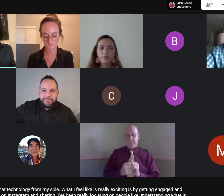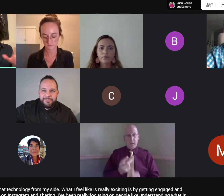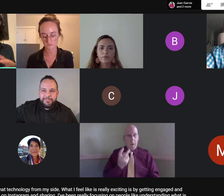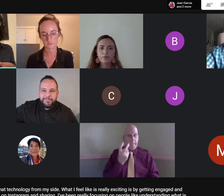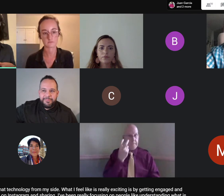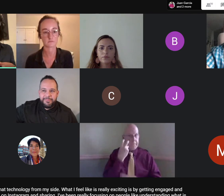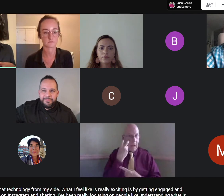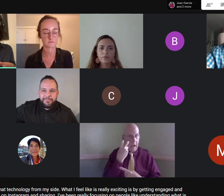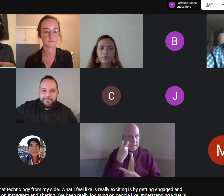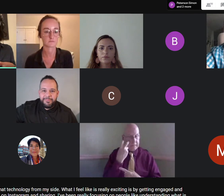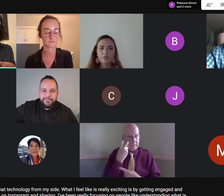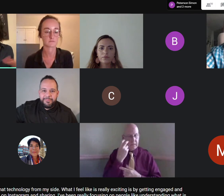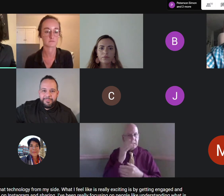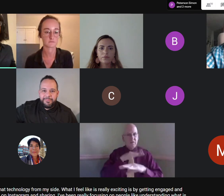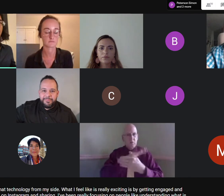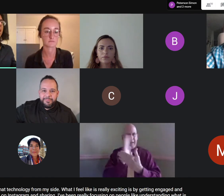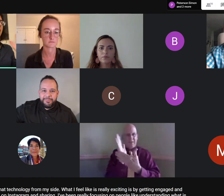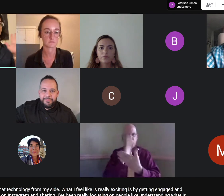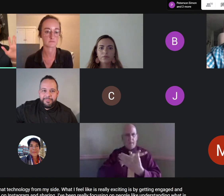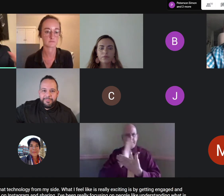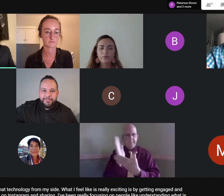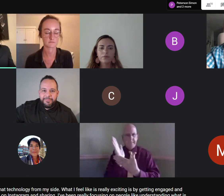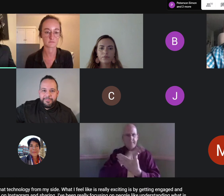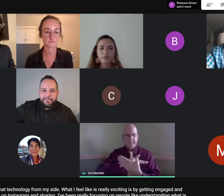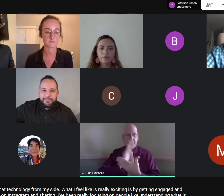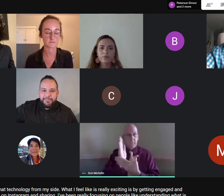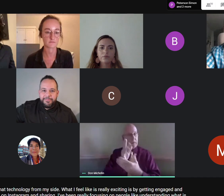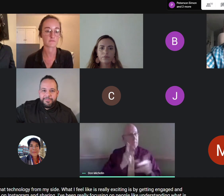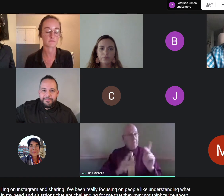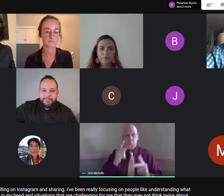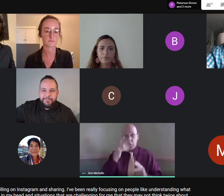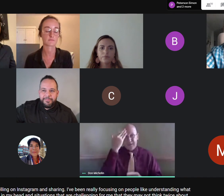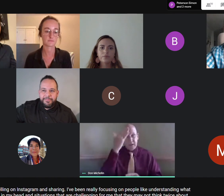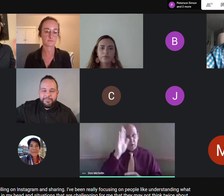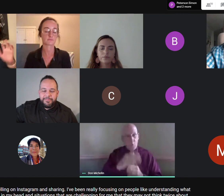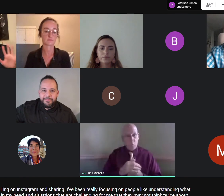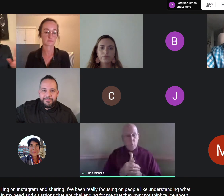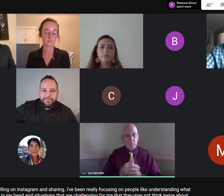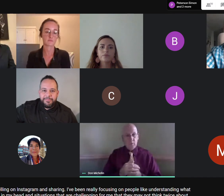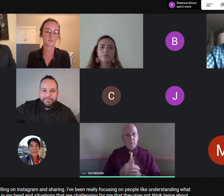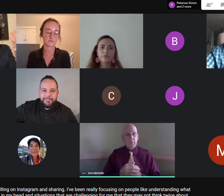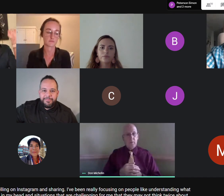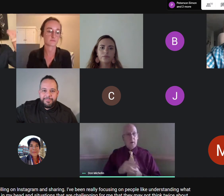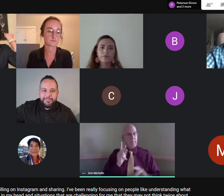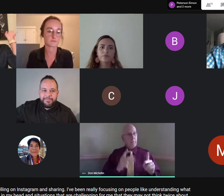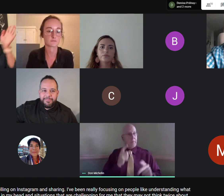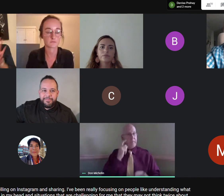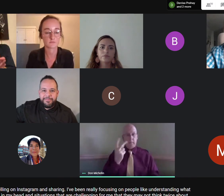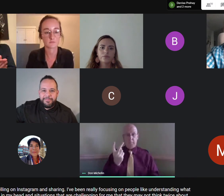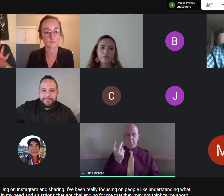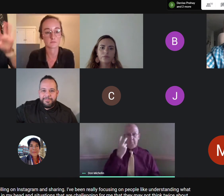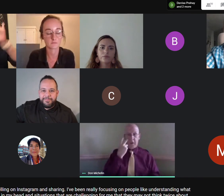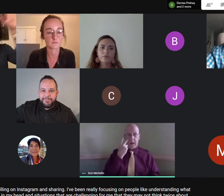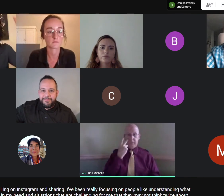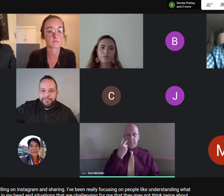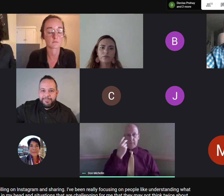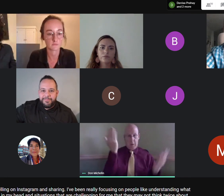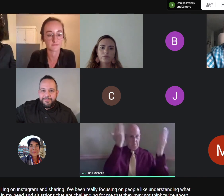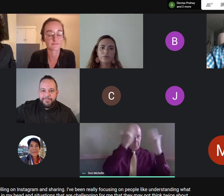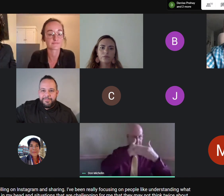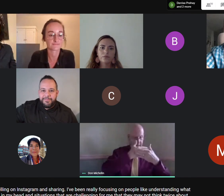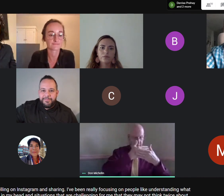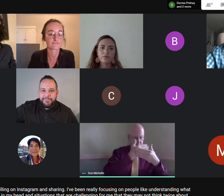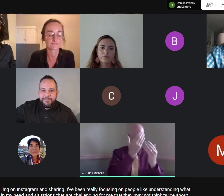blindness is a spectrum, a lot of people don't know about that. A lot of people think you're black, you don't